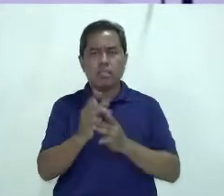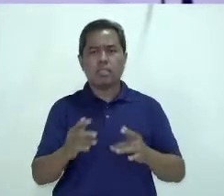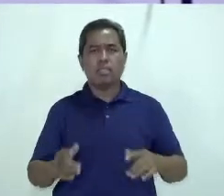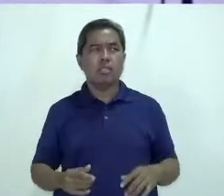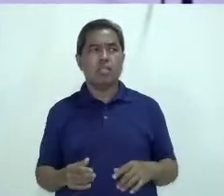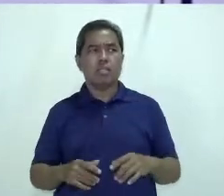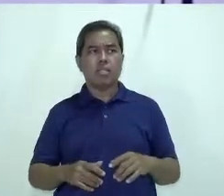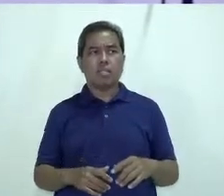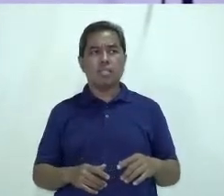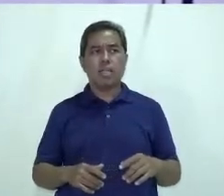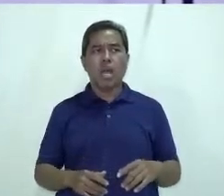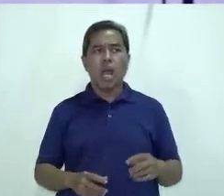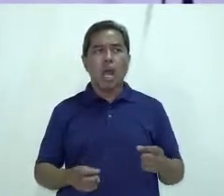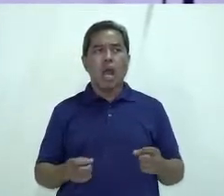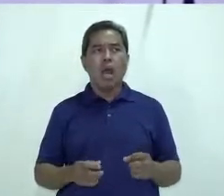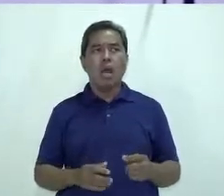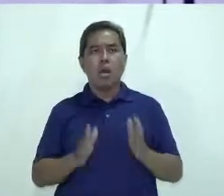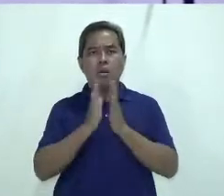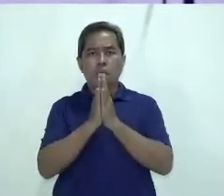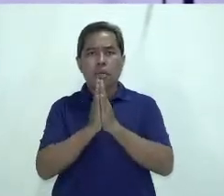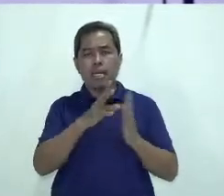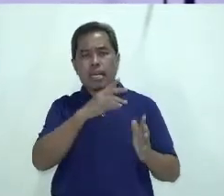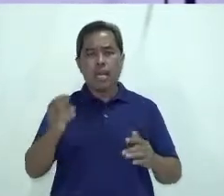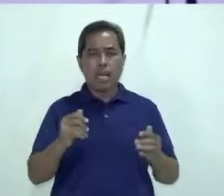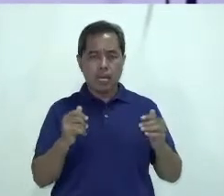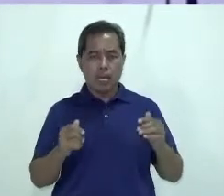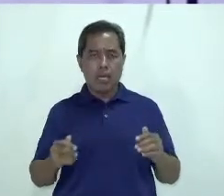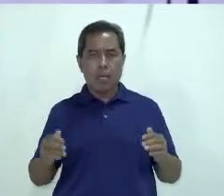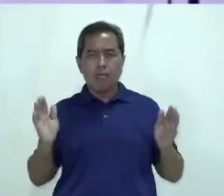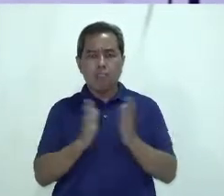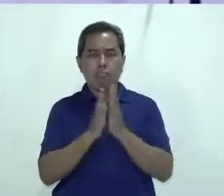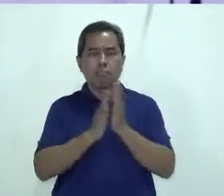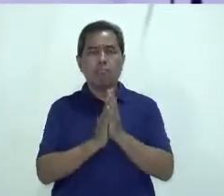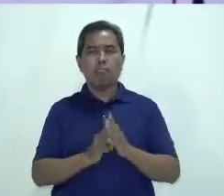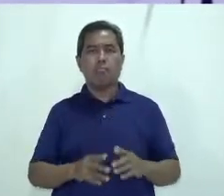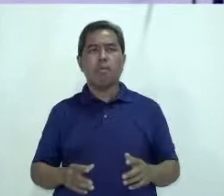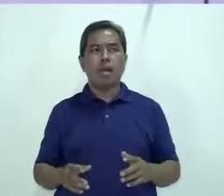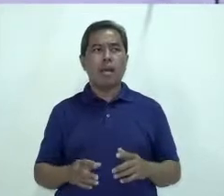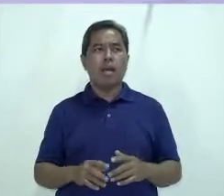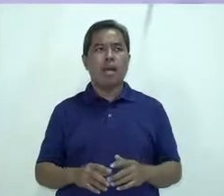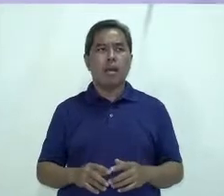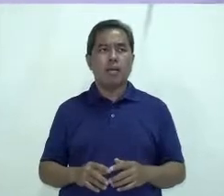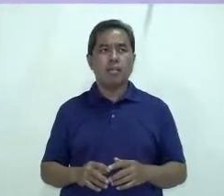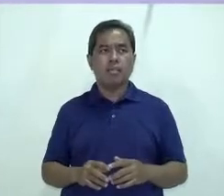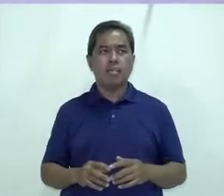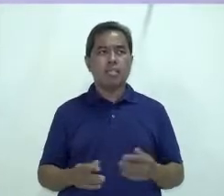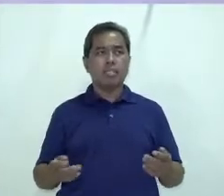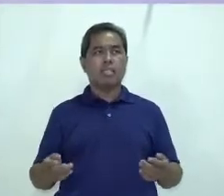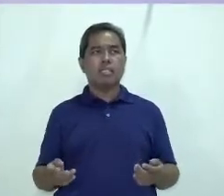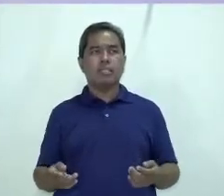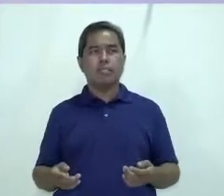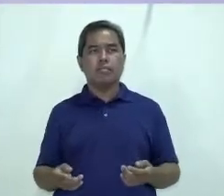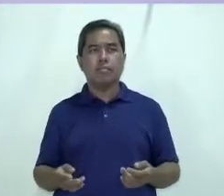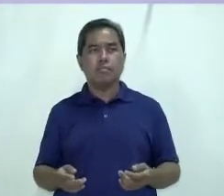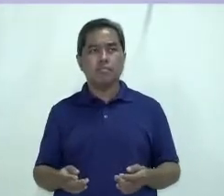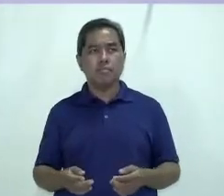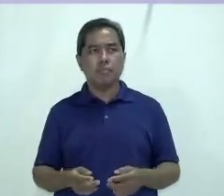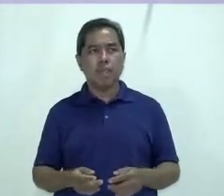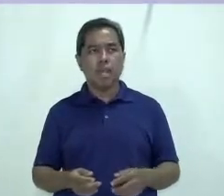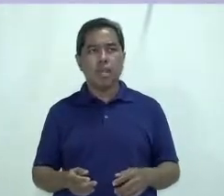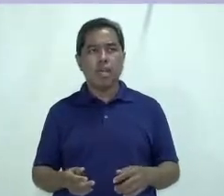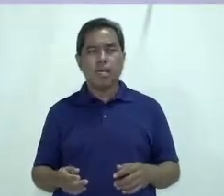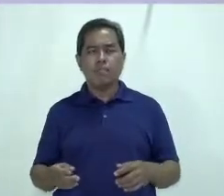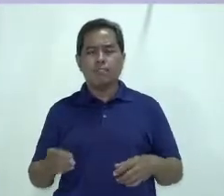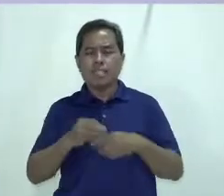change our circumstances for good. A lot of times it seems that, you know what? This is a difficult situation. In